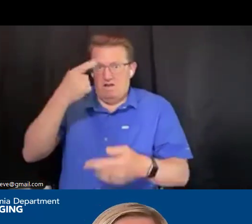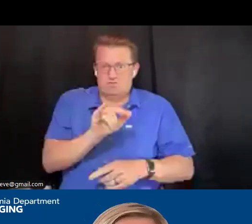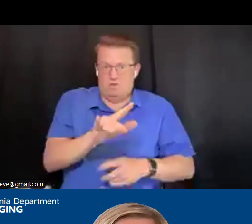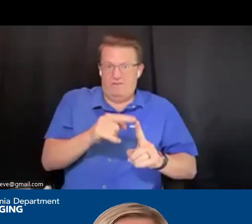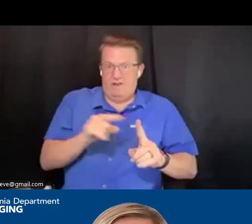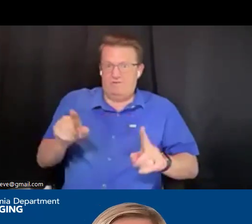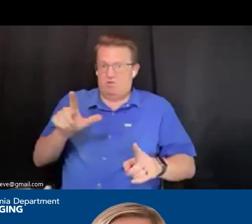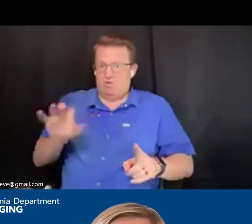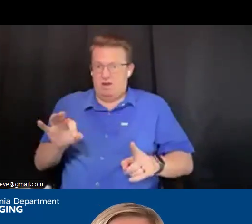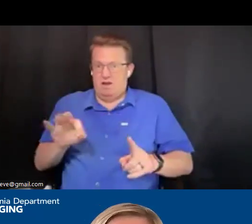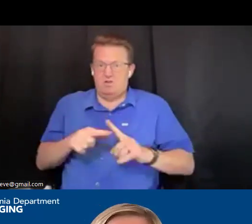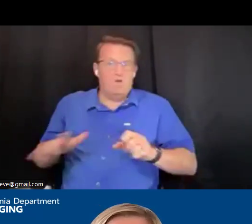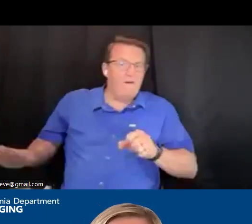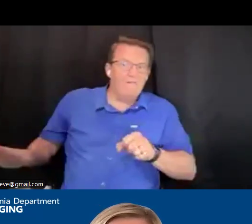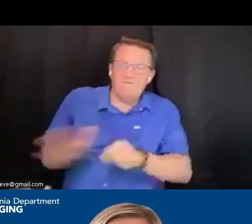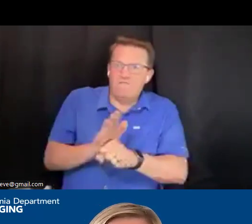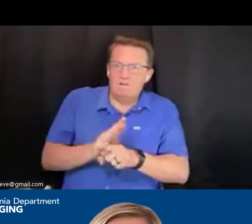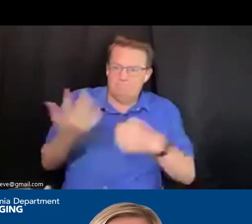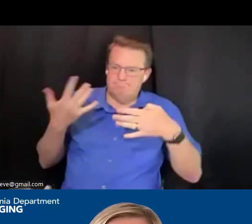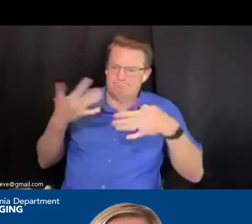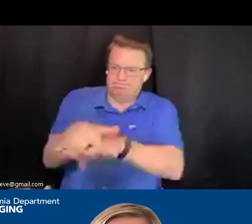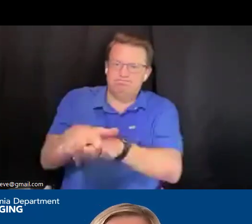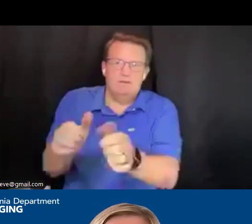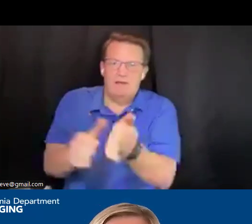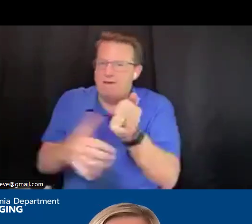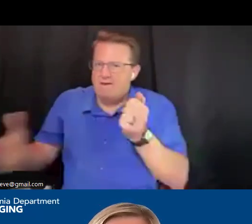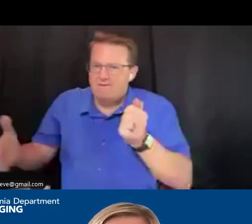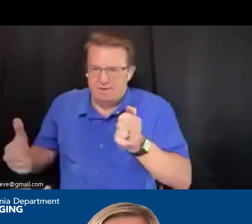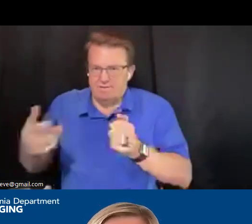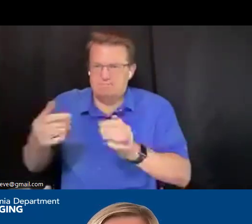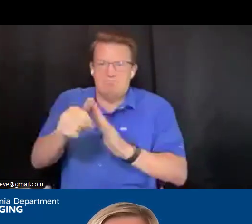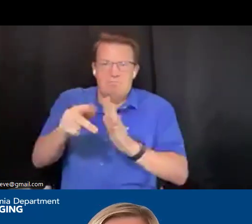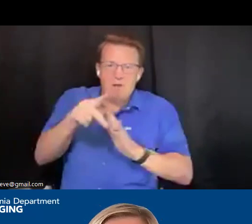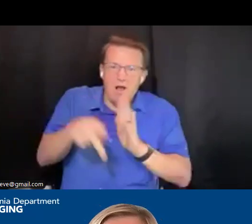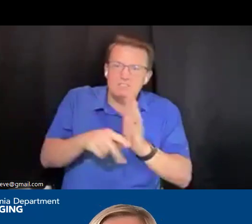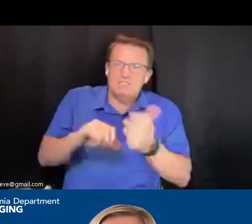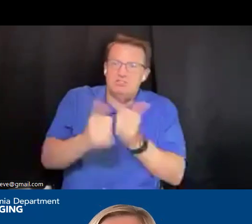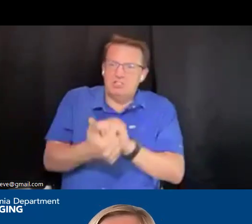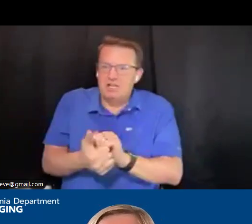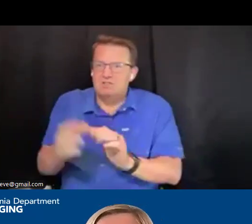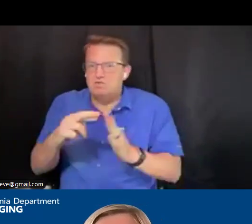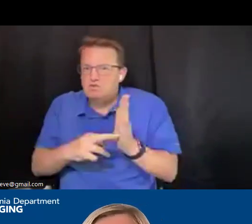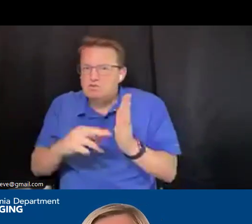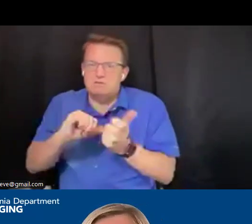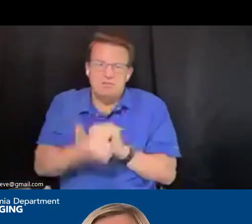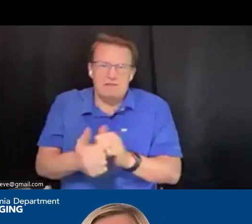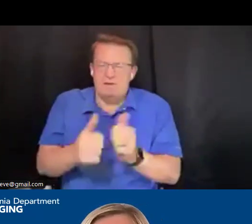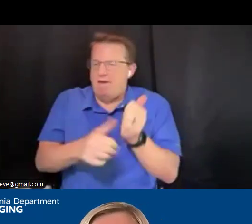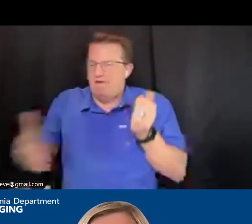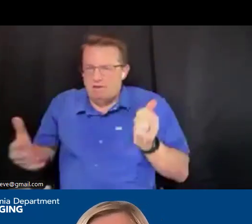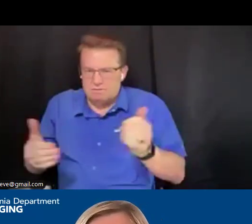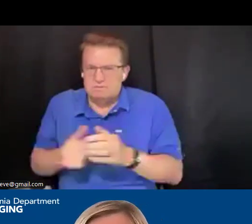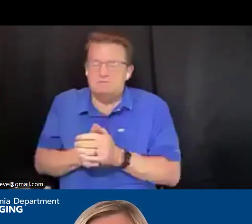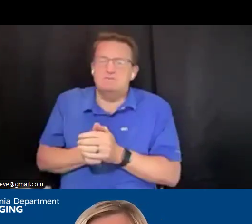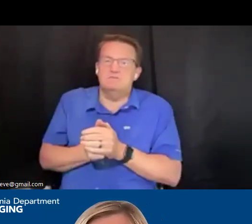of these recommendations and policy changes and statutory changes for implementation,